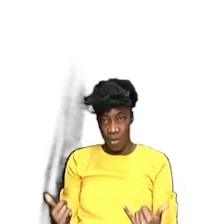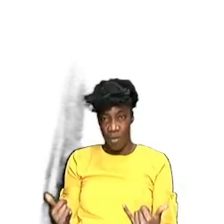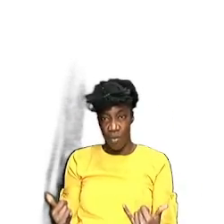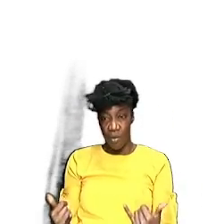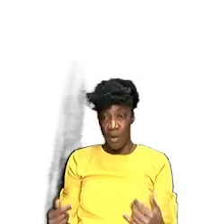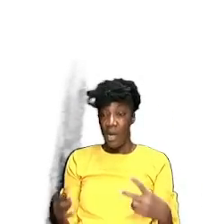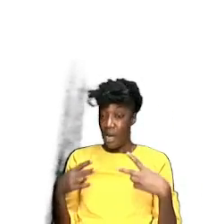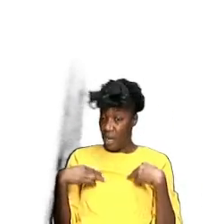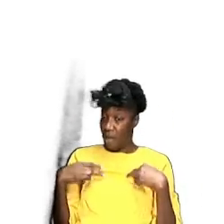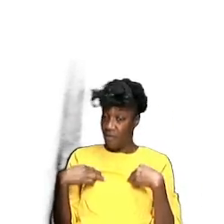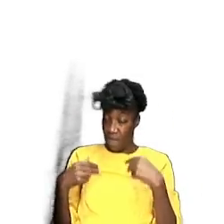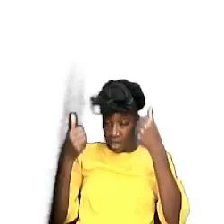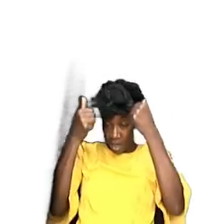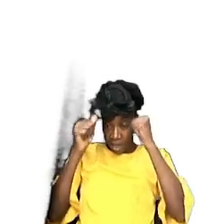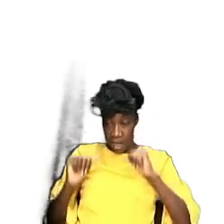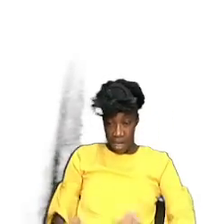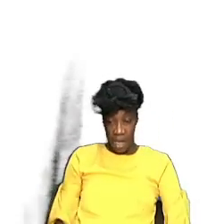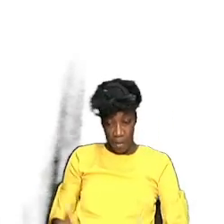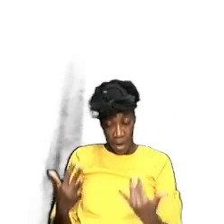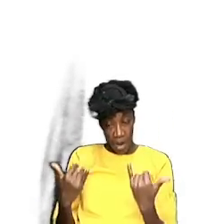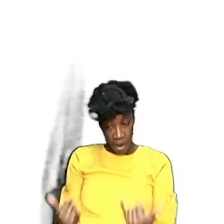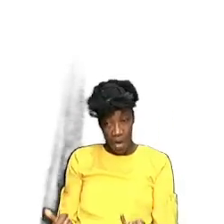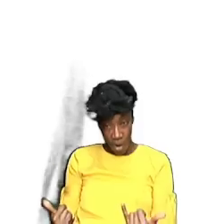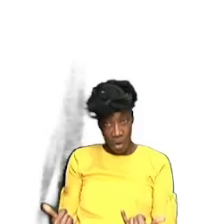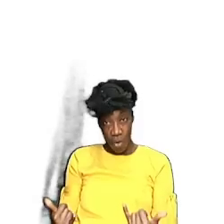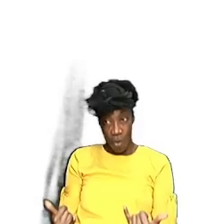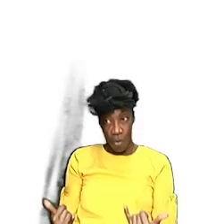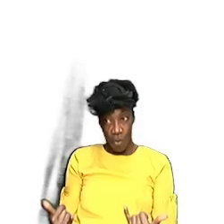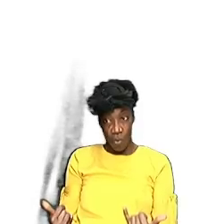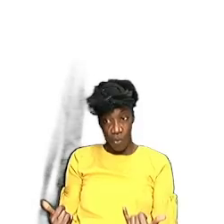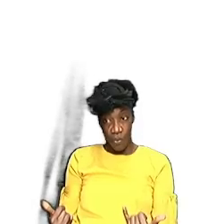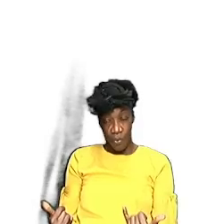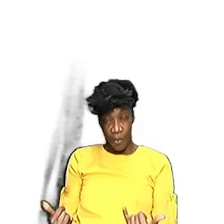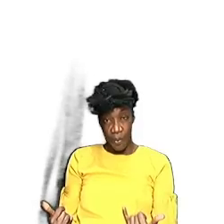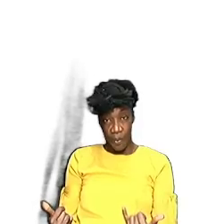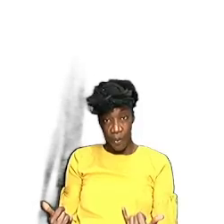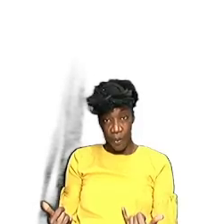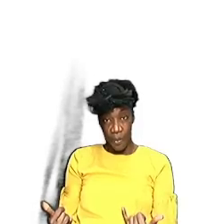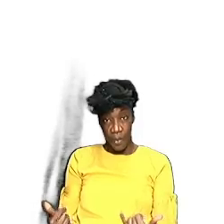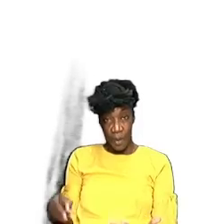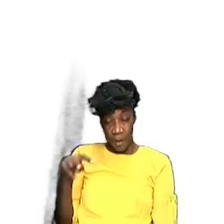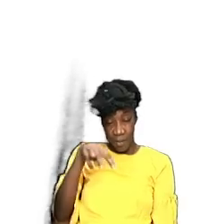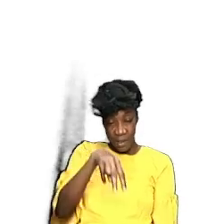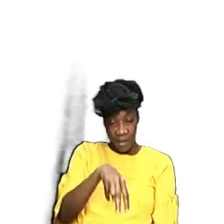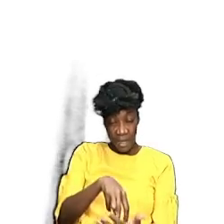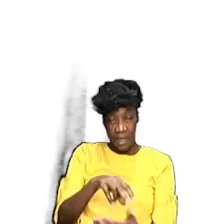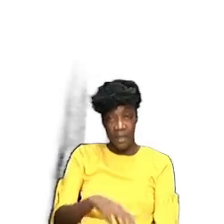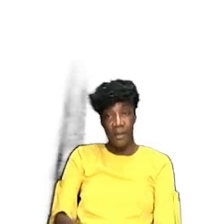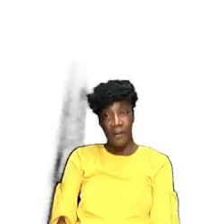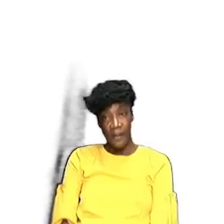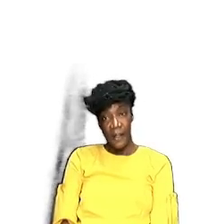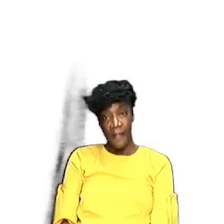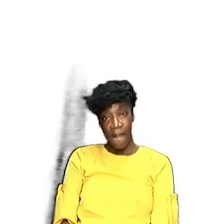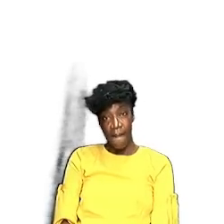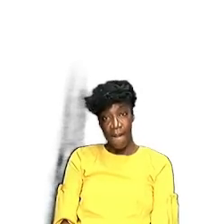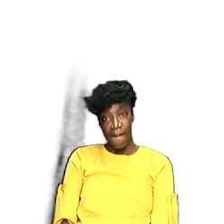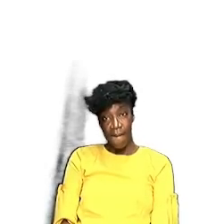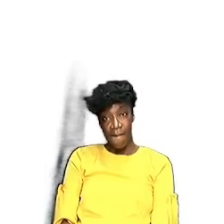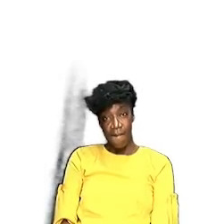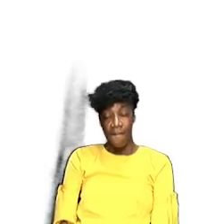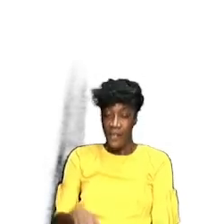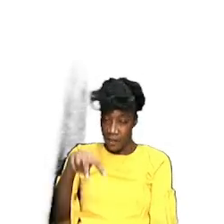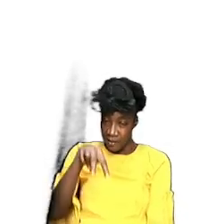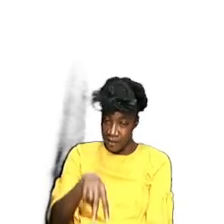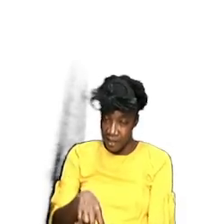the armor, how exactly, and we're closing, how exactly do we stand? So you